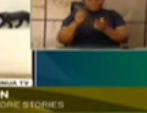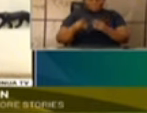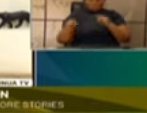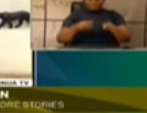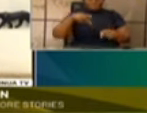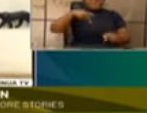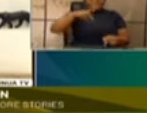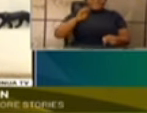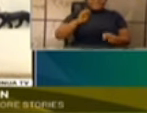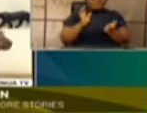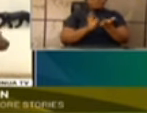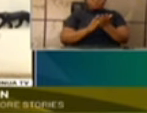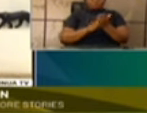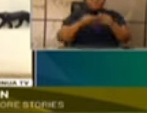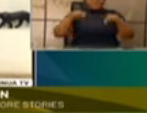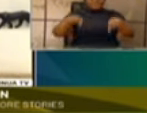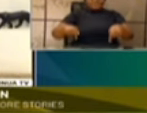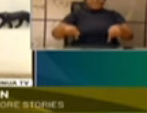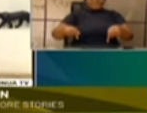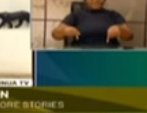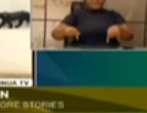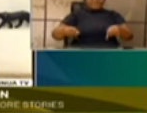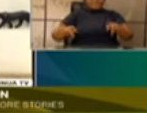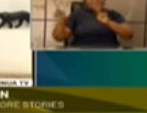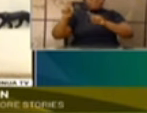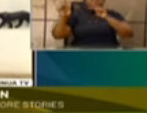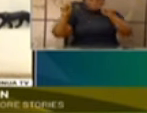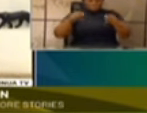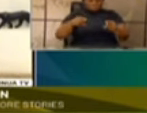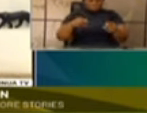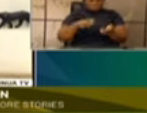peer. School in the park and so, and what are you parking cars?